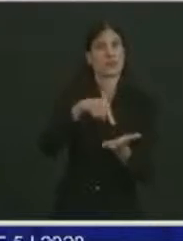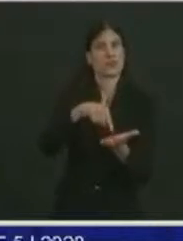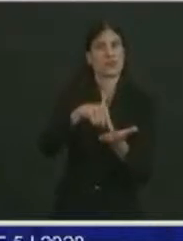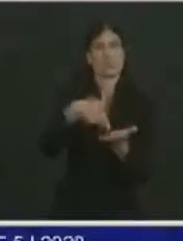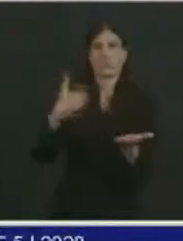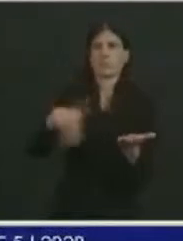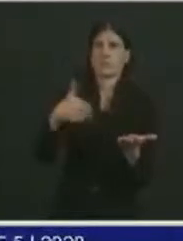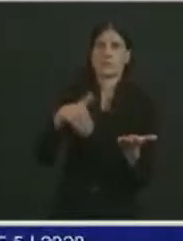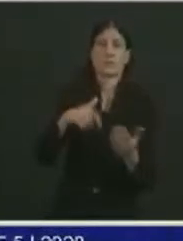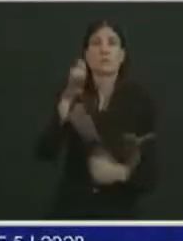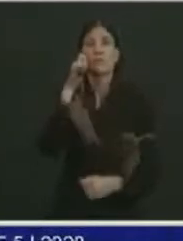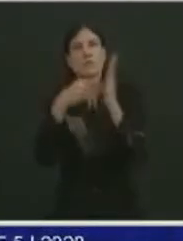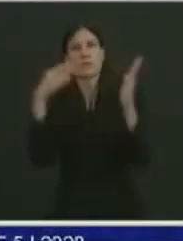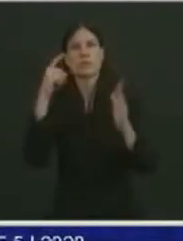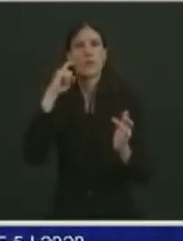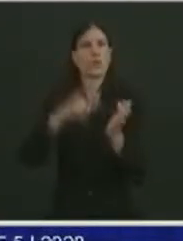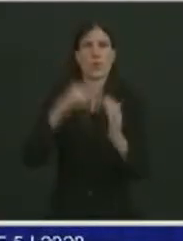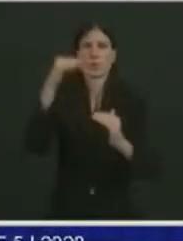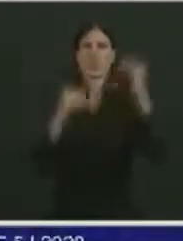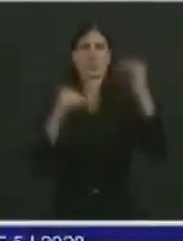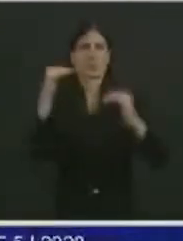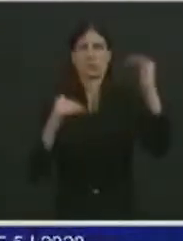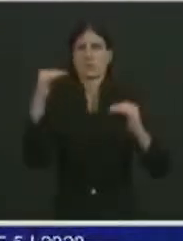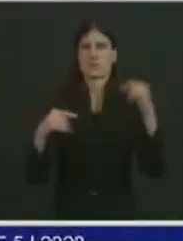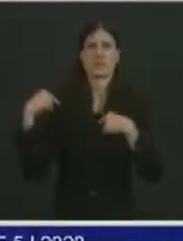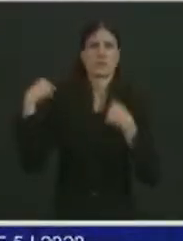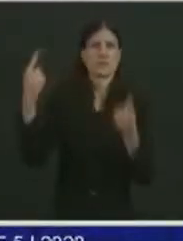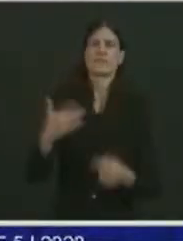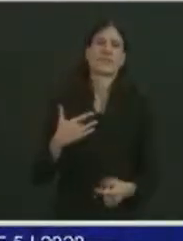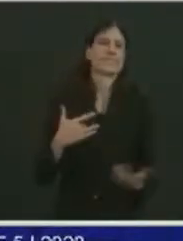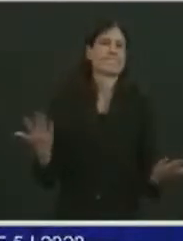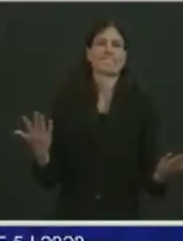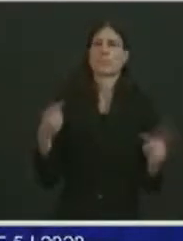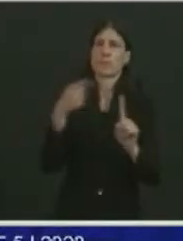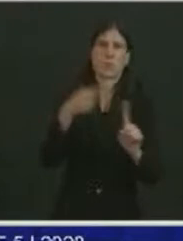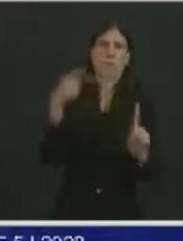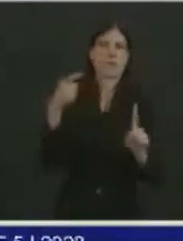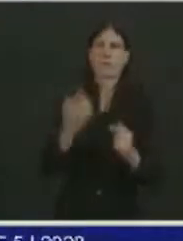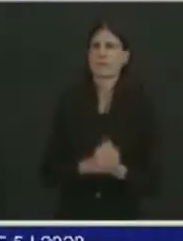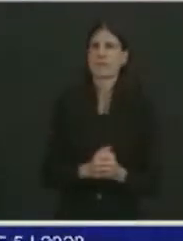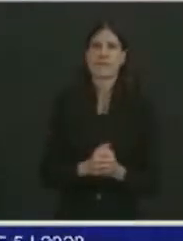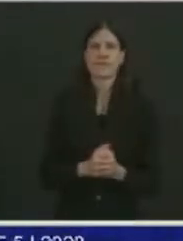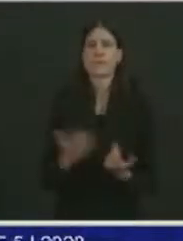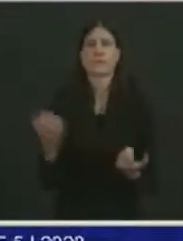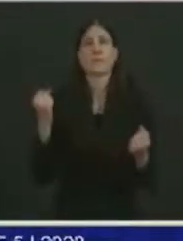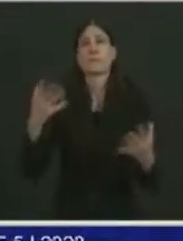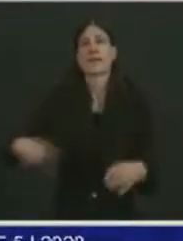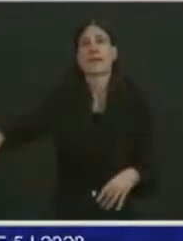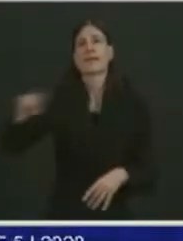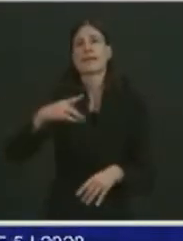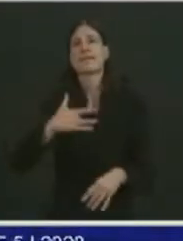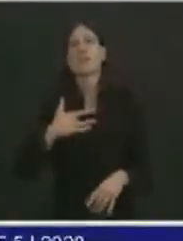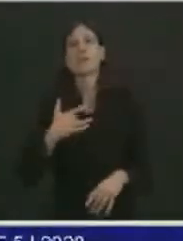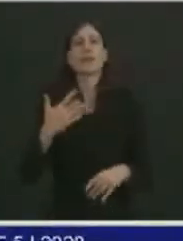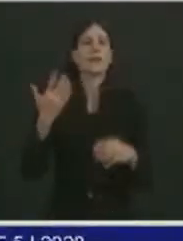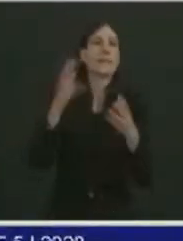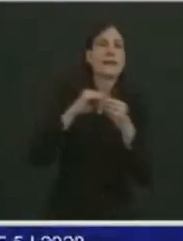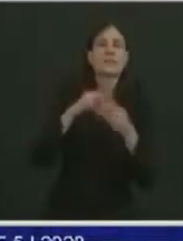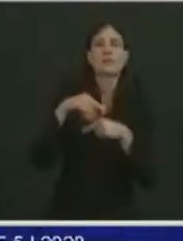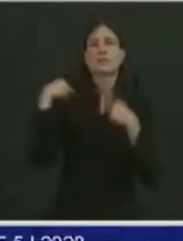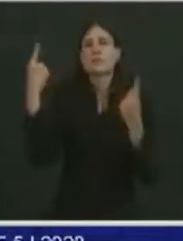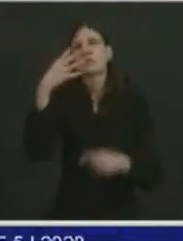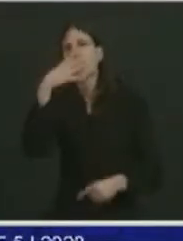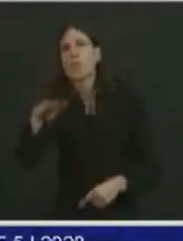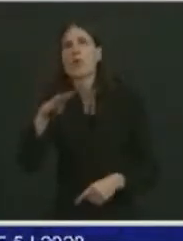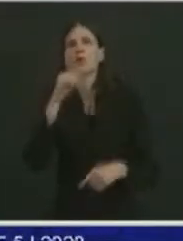injustice. It's often something that is swept under the carpet as we talk about disparities that